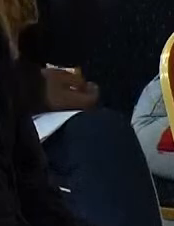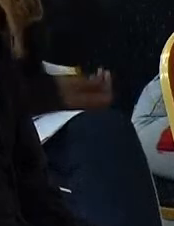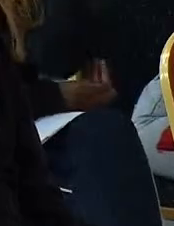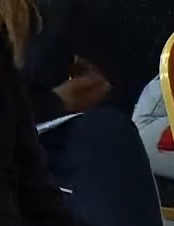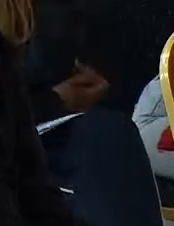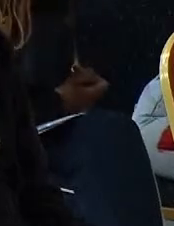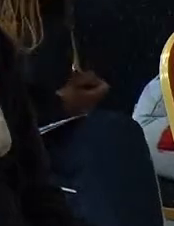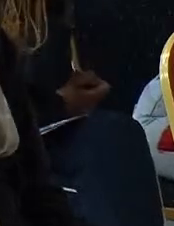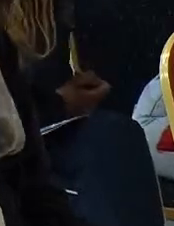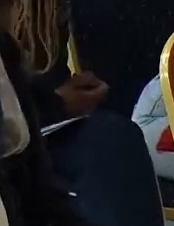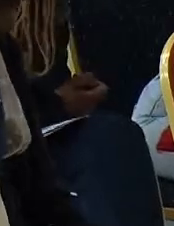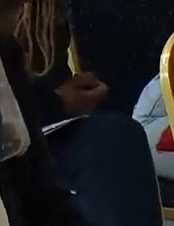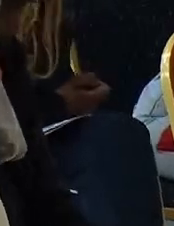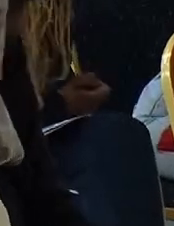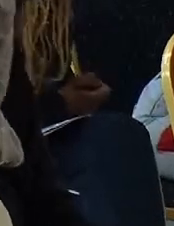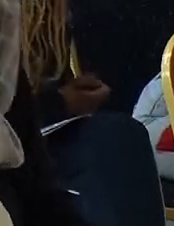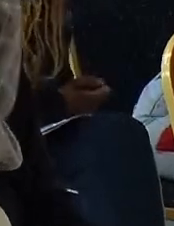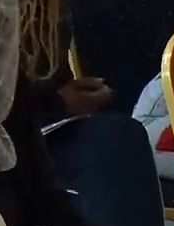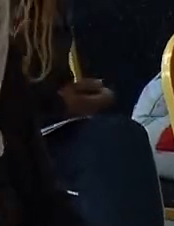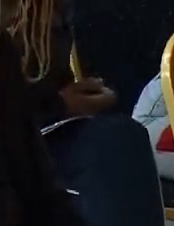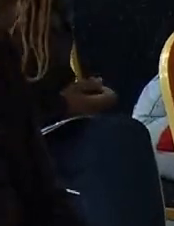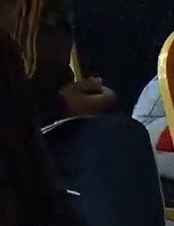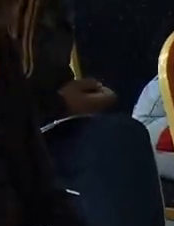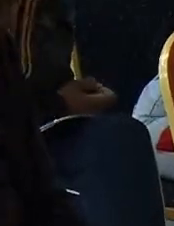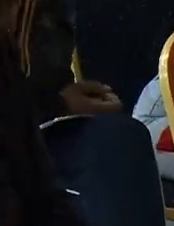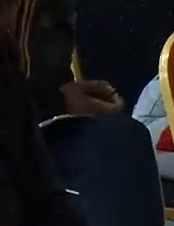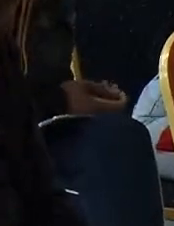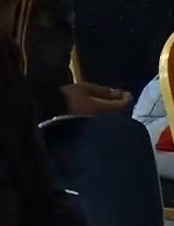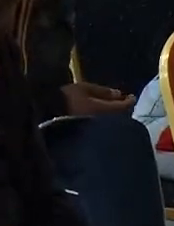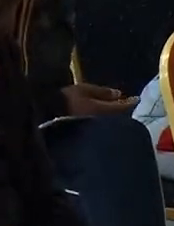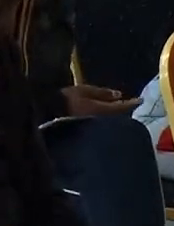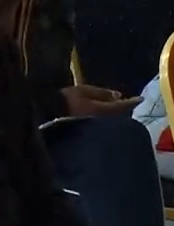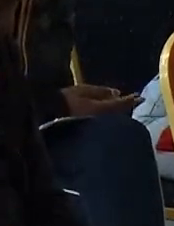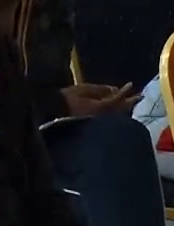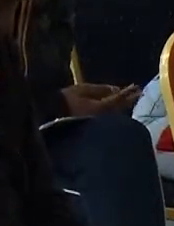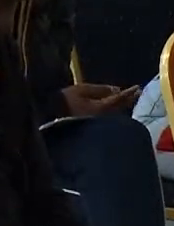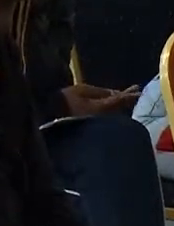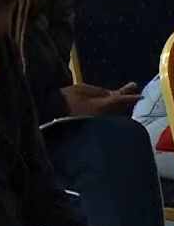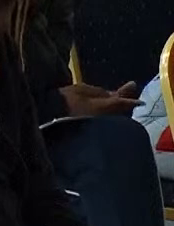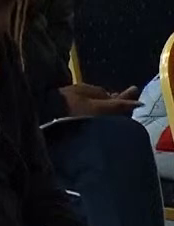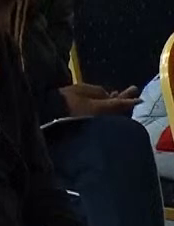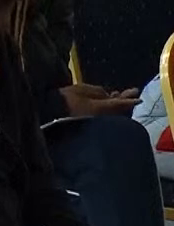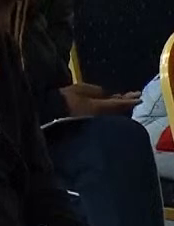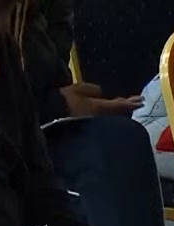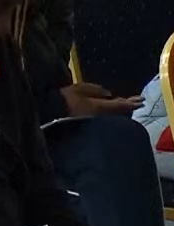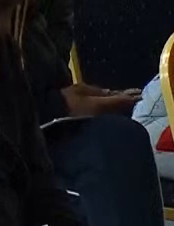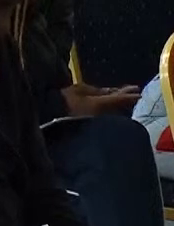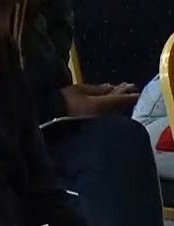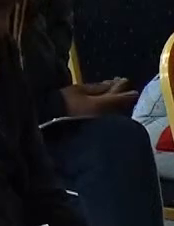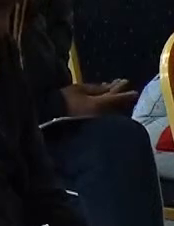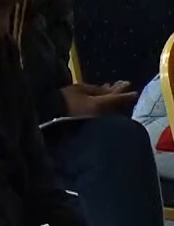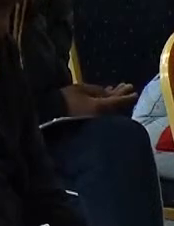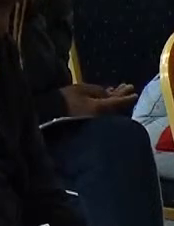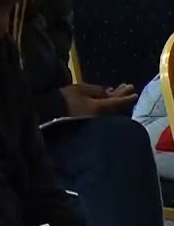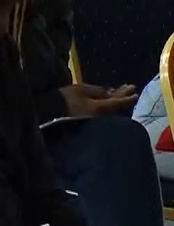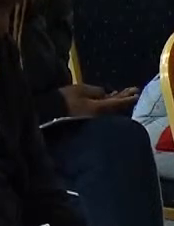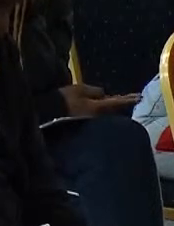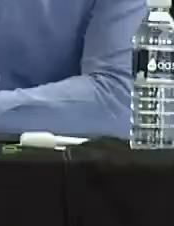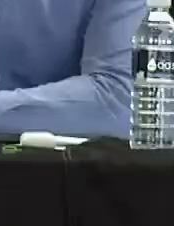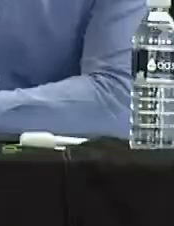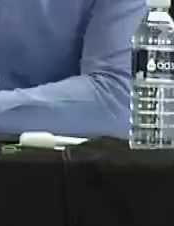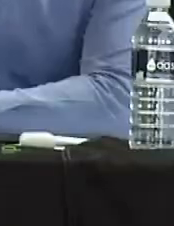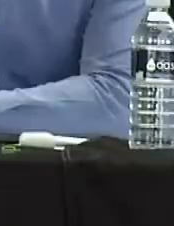botlhokatiro. The challenge was that I did not have a secured site where I could put my